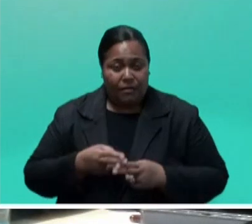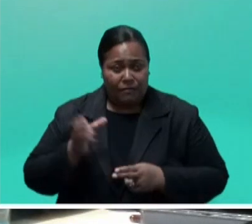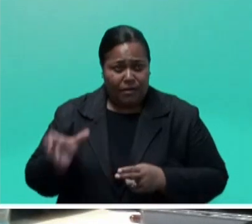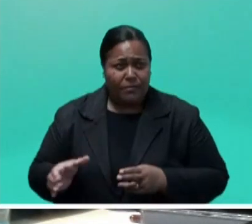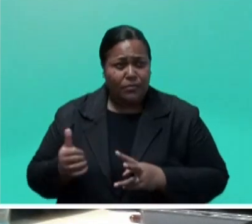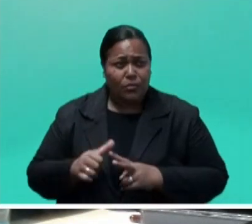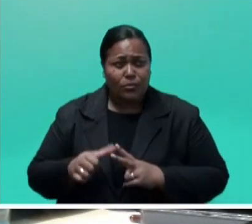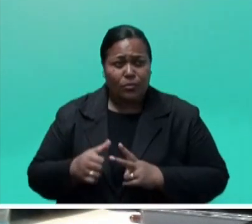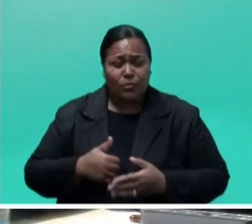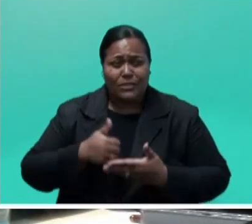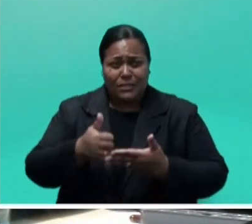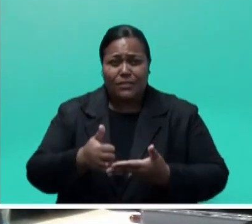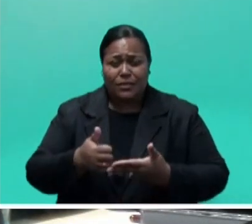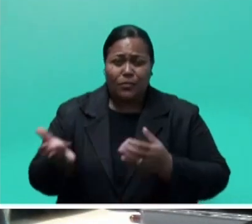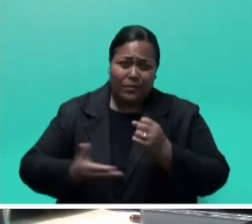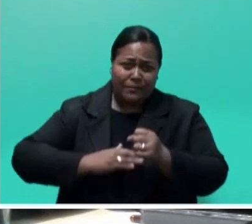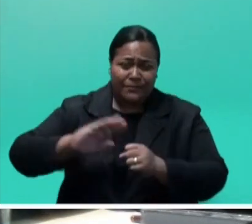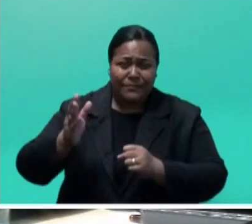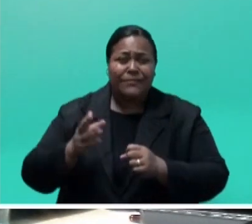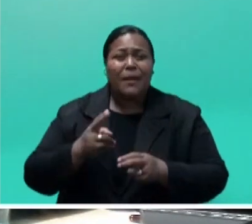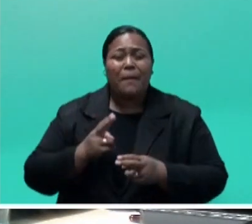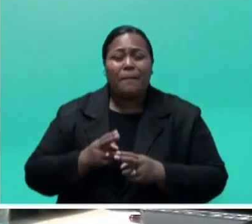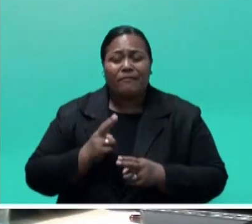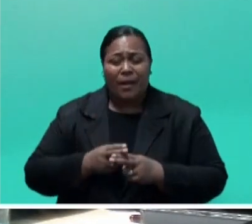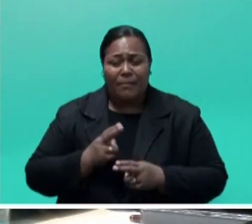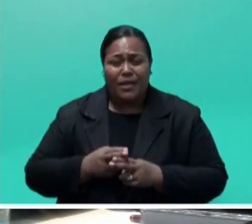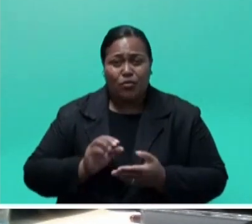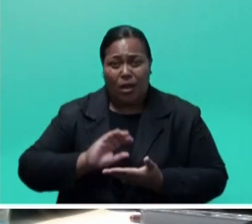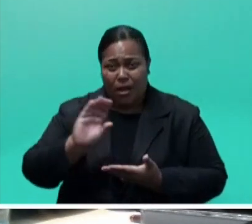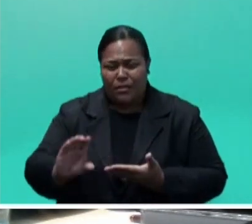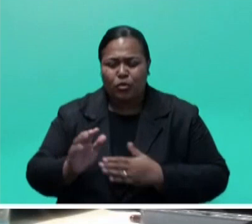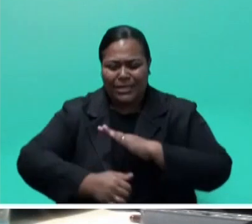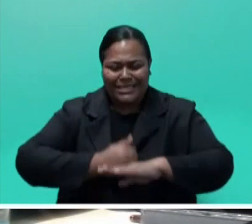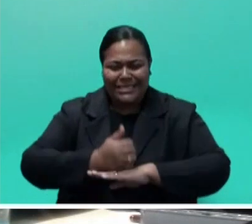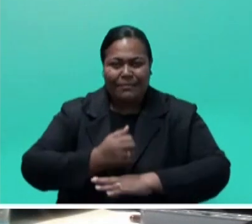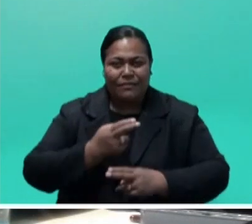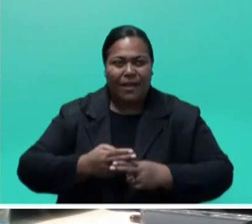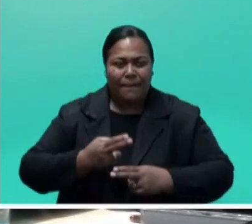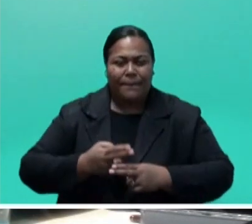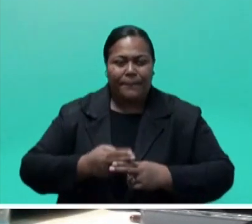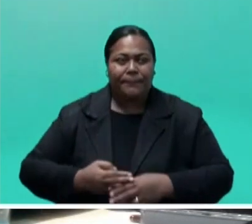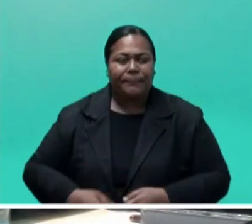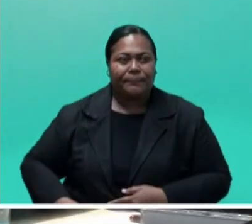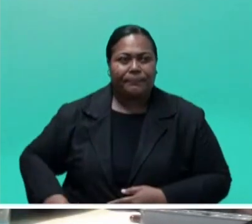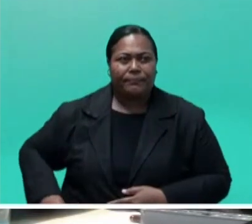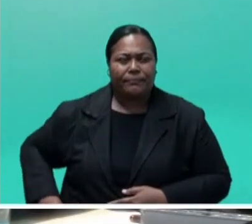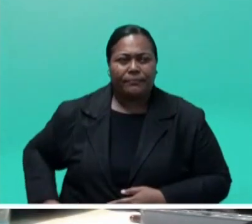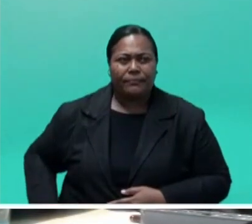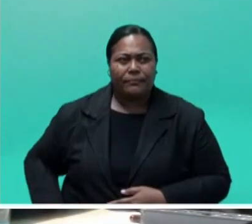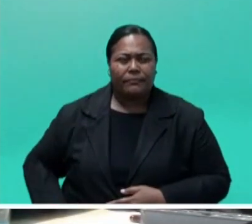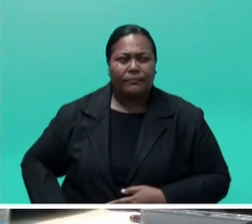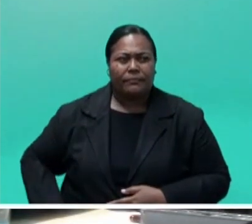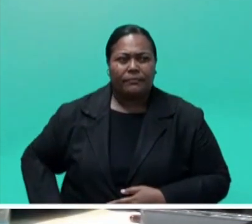with cane planting grants and input subsidies to establish farms. In this financial year, Mr. Speaker, say a total of